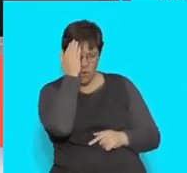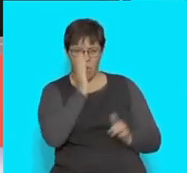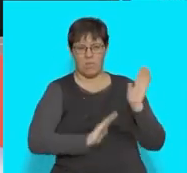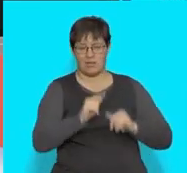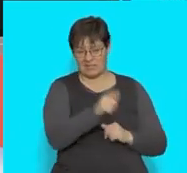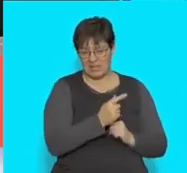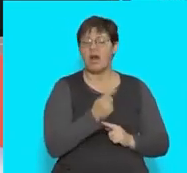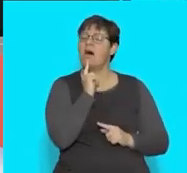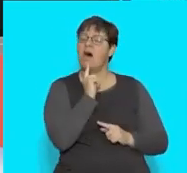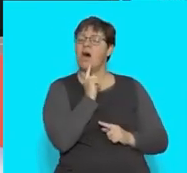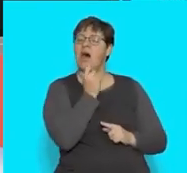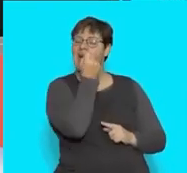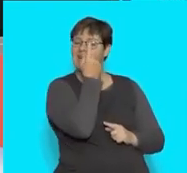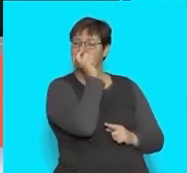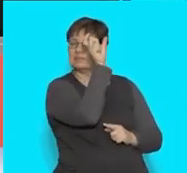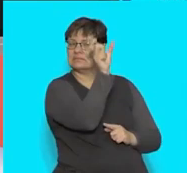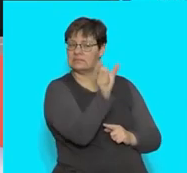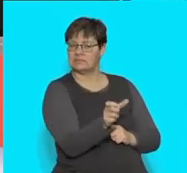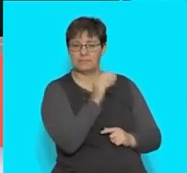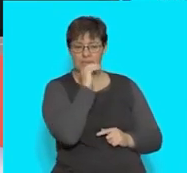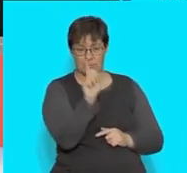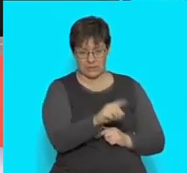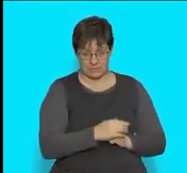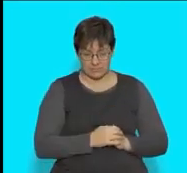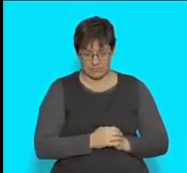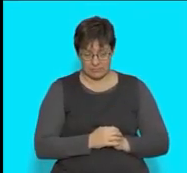you understand what the terms mean.